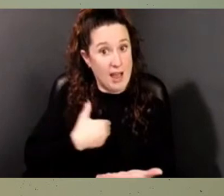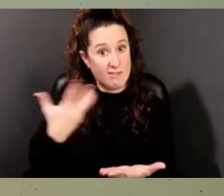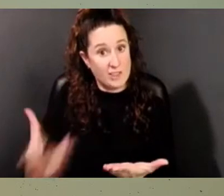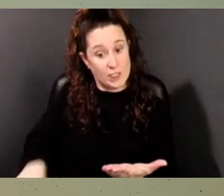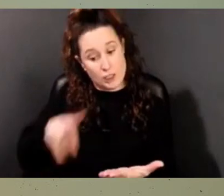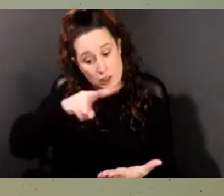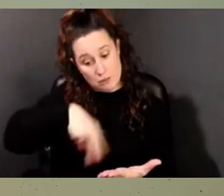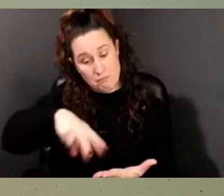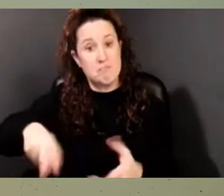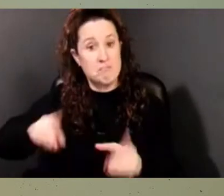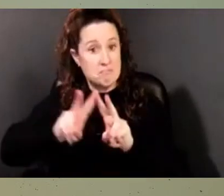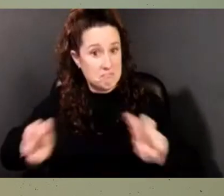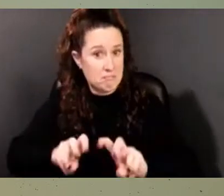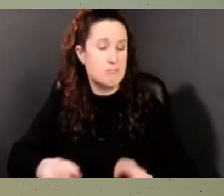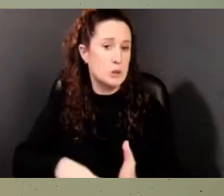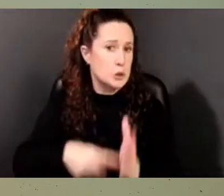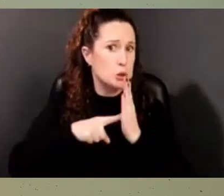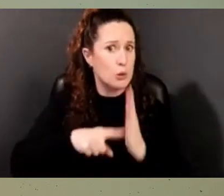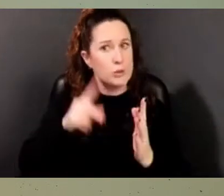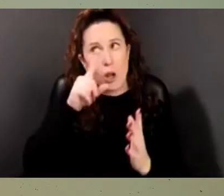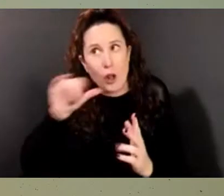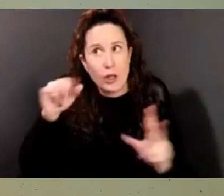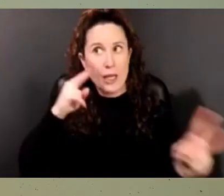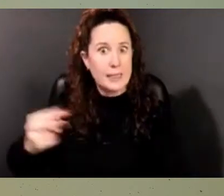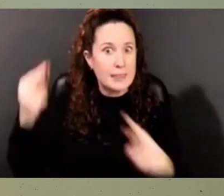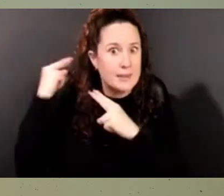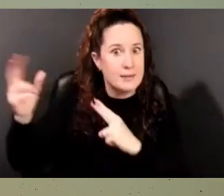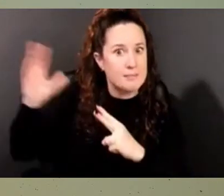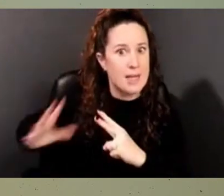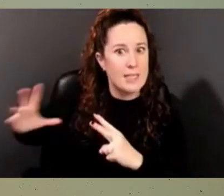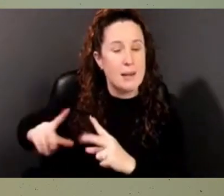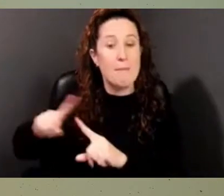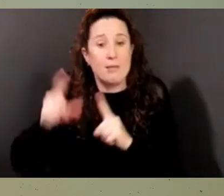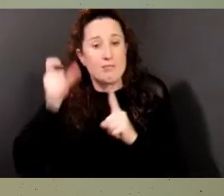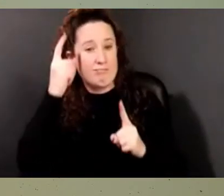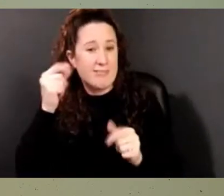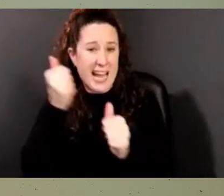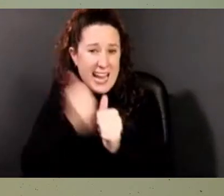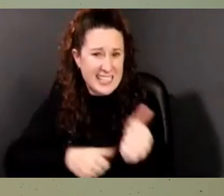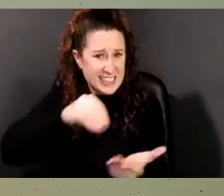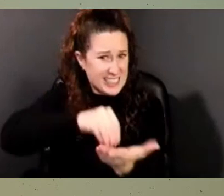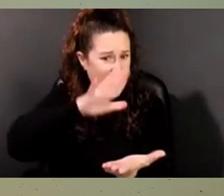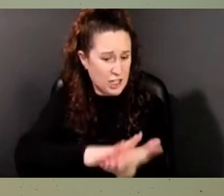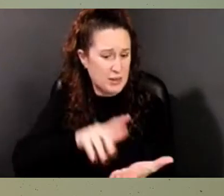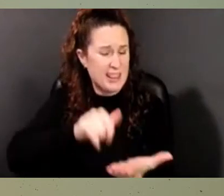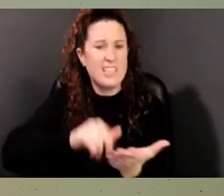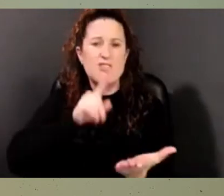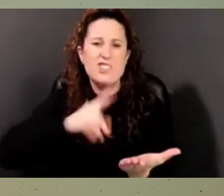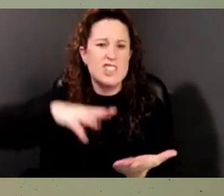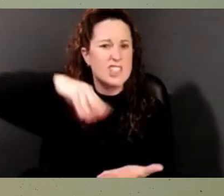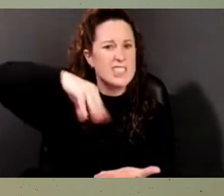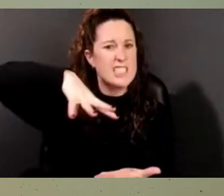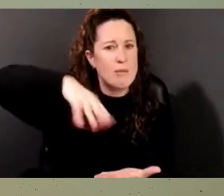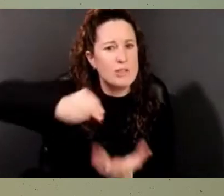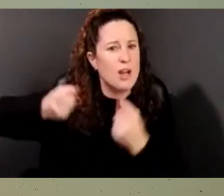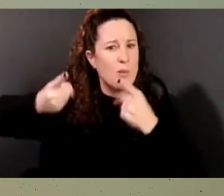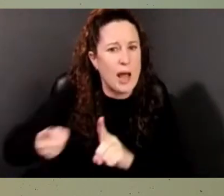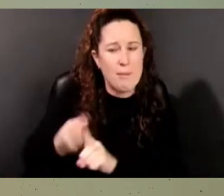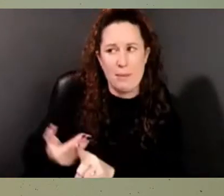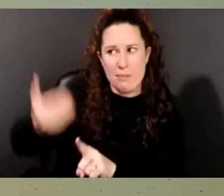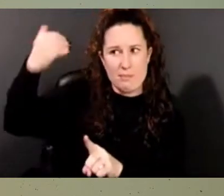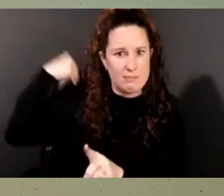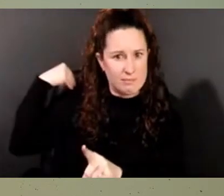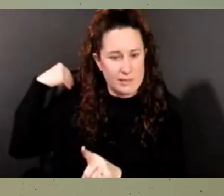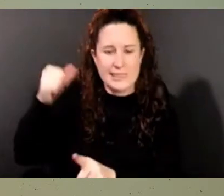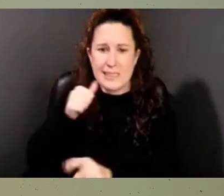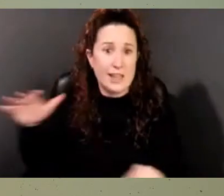into the past, but each document is only a snapshot of a single moment in time. So we